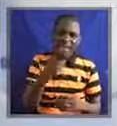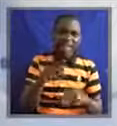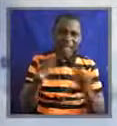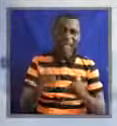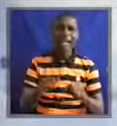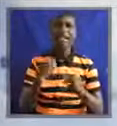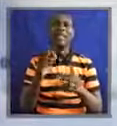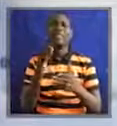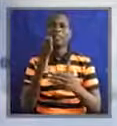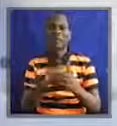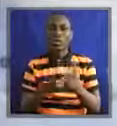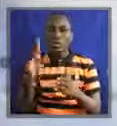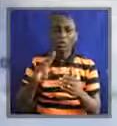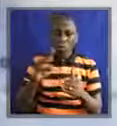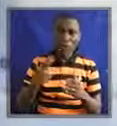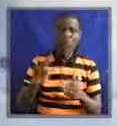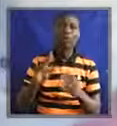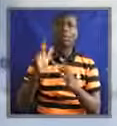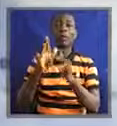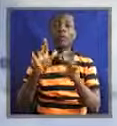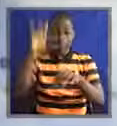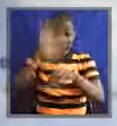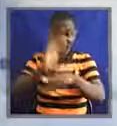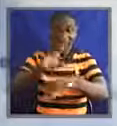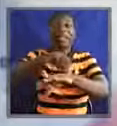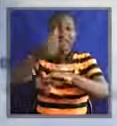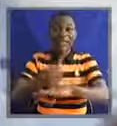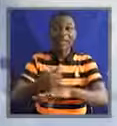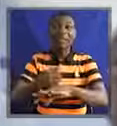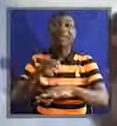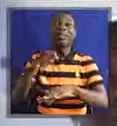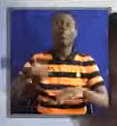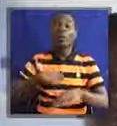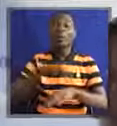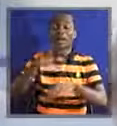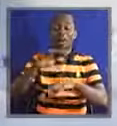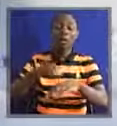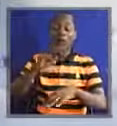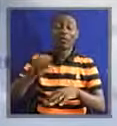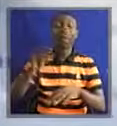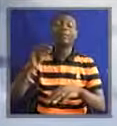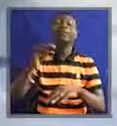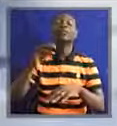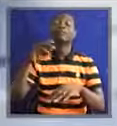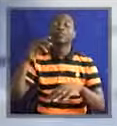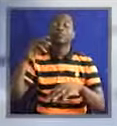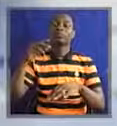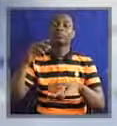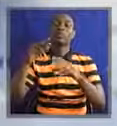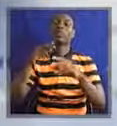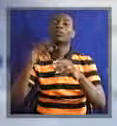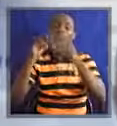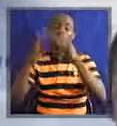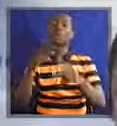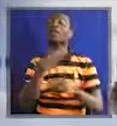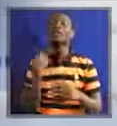hunu enima a wo betumi aka bia kire wo na ebinom ade wo mo de atete asore ene wo mo from enkomhyefo pastors ene